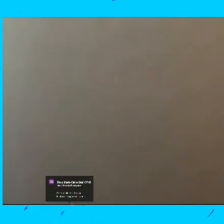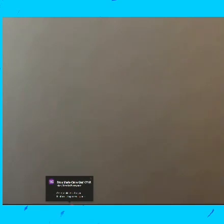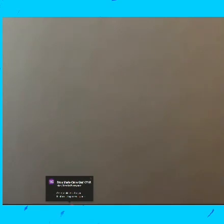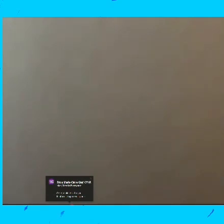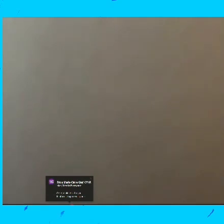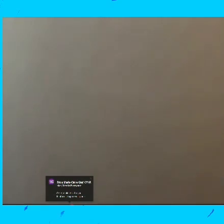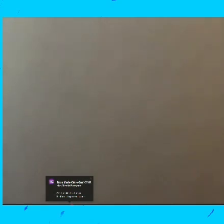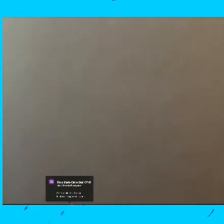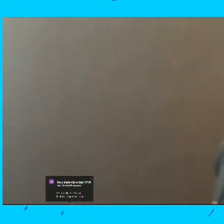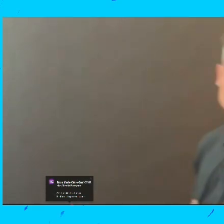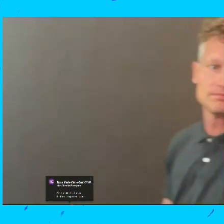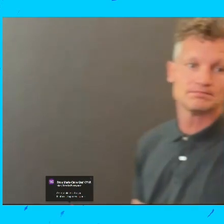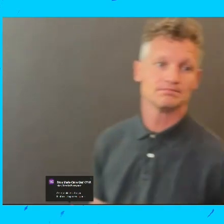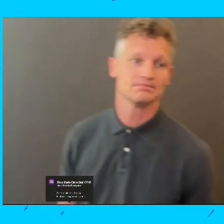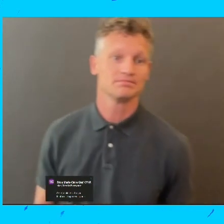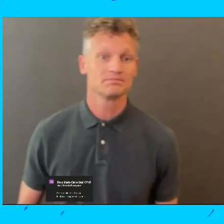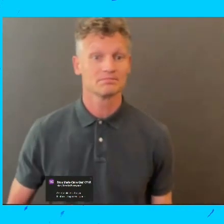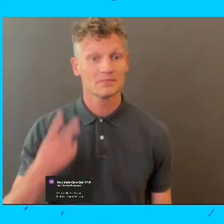sessions.